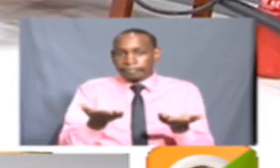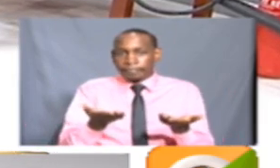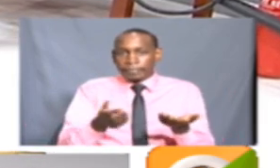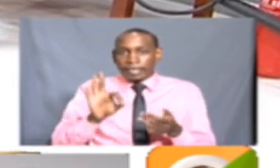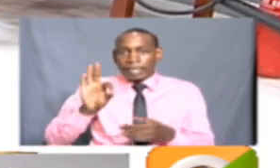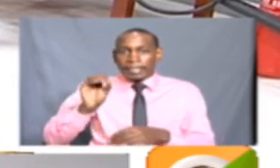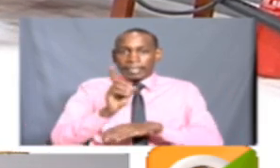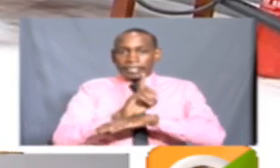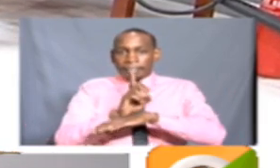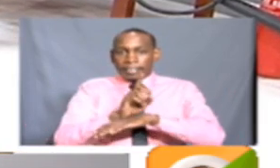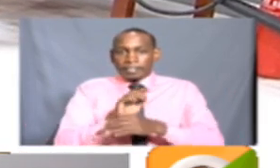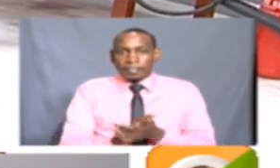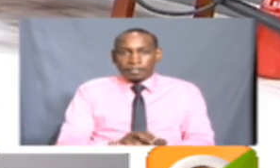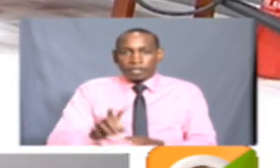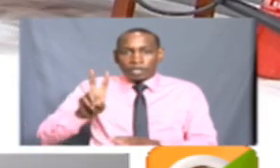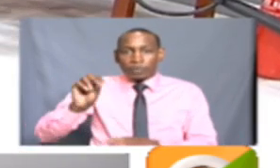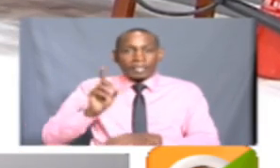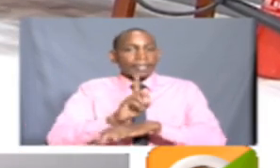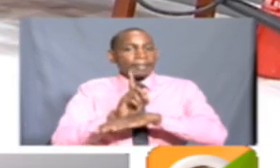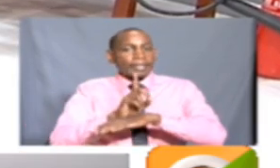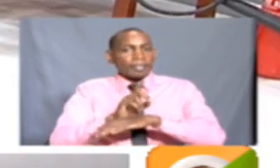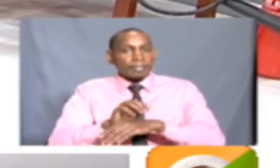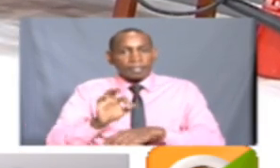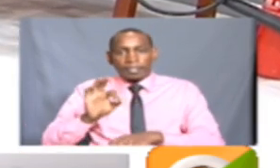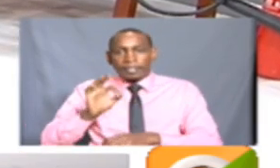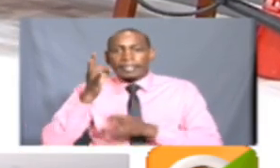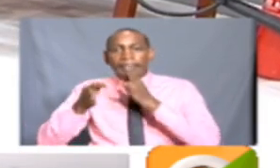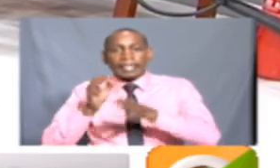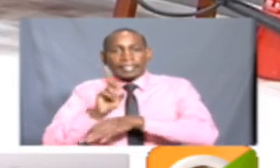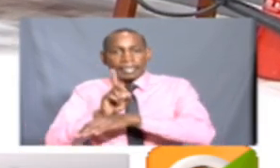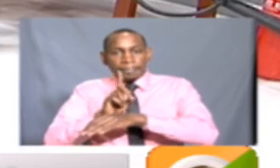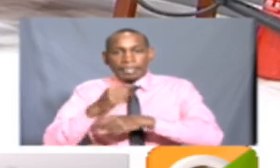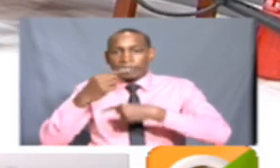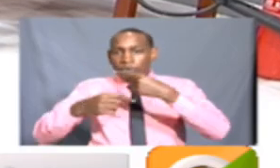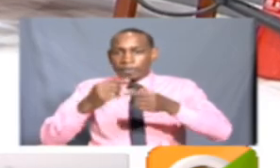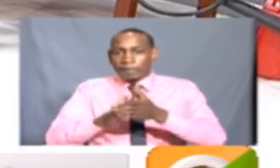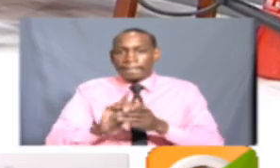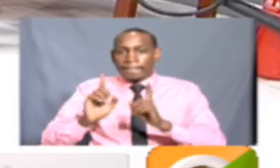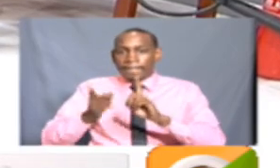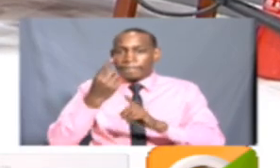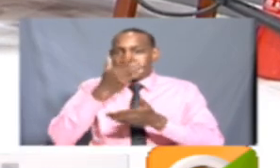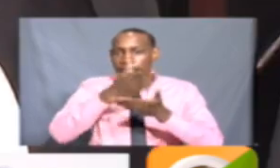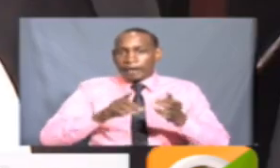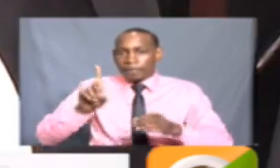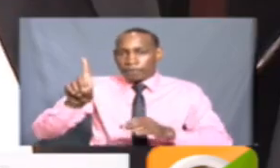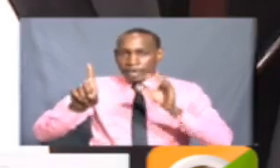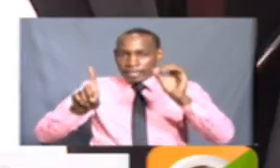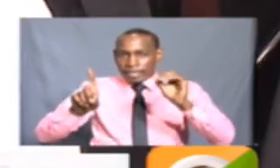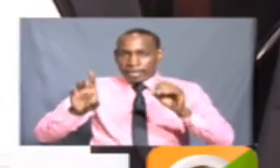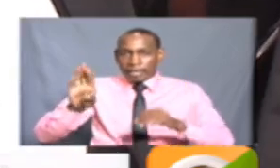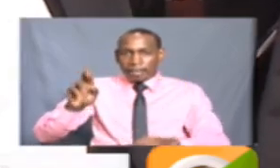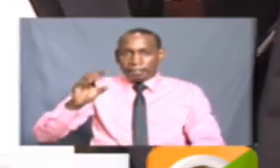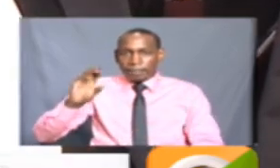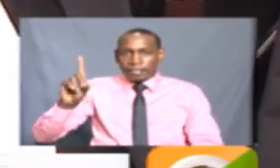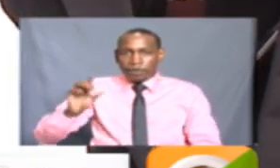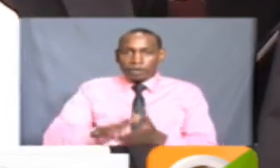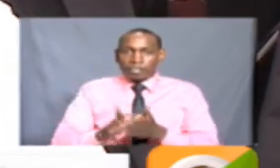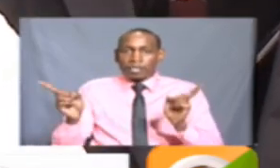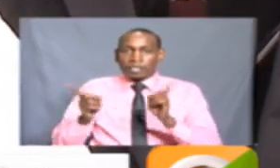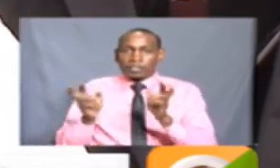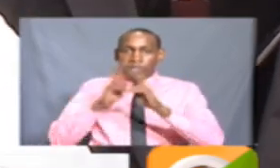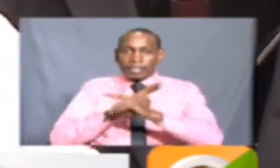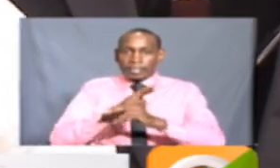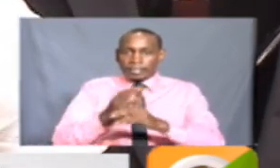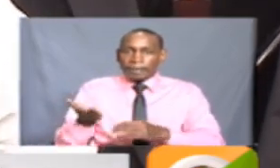30 minutes. Oh, okay. 20 minutes. 33 minutes in. Perfect. Okay, first half. 1-0 Barcelona. We're going to take a quick break, come back and